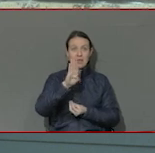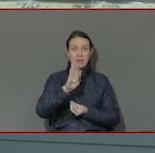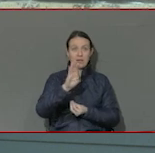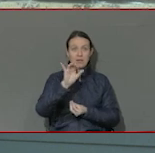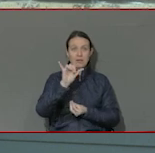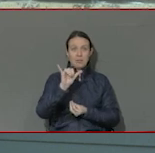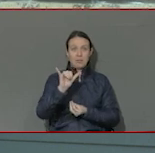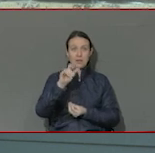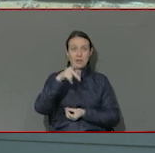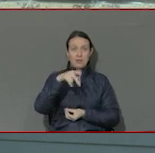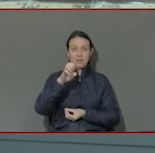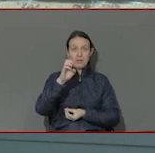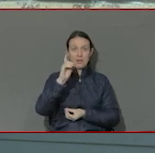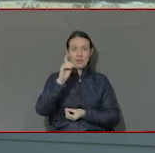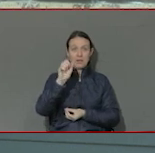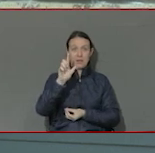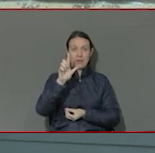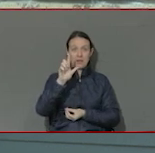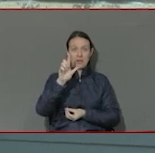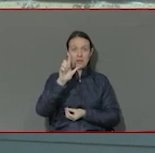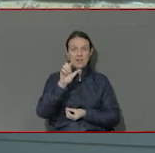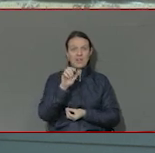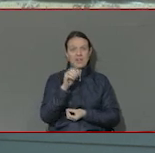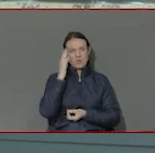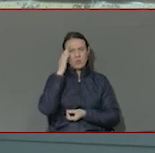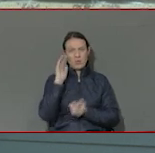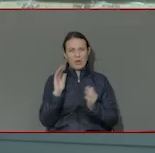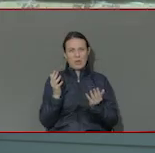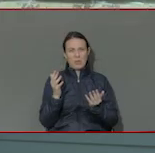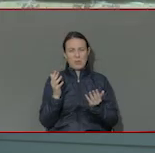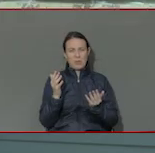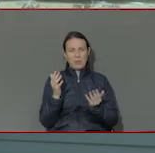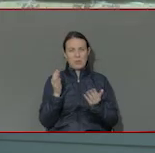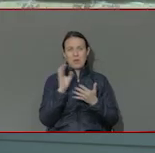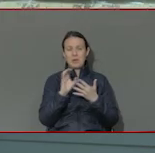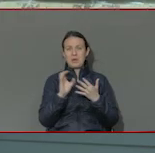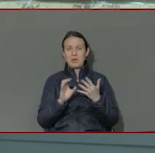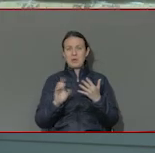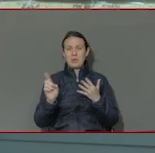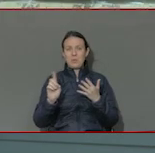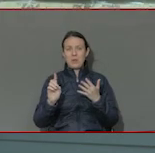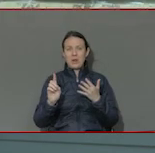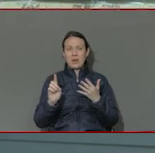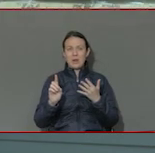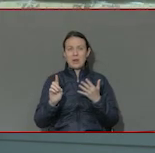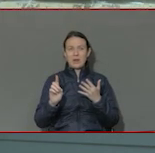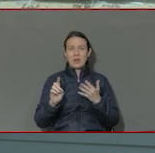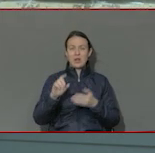we look at 3 characteristics. And what are those characteristics? We look at the foramen